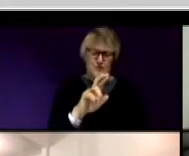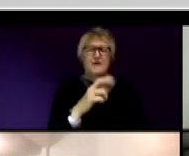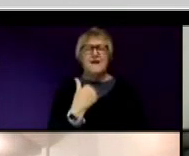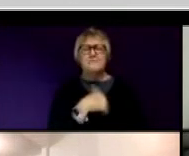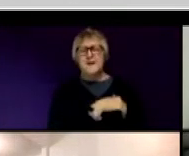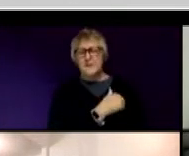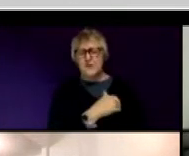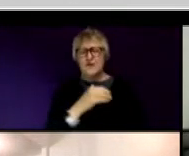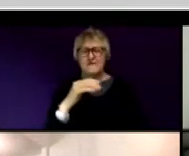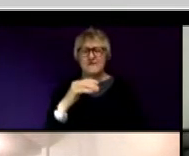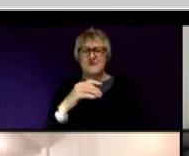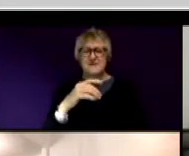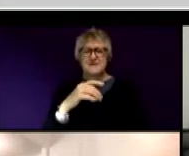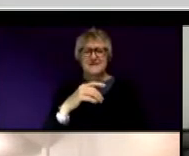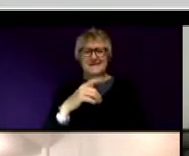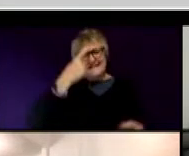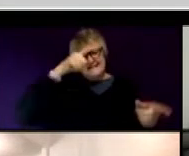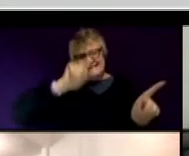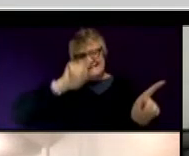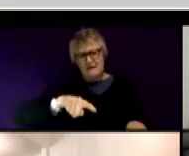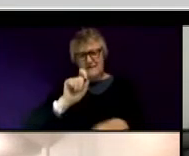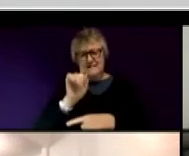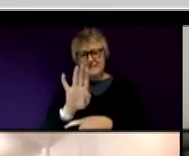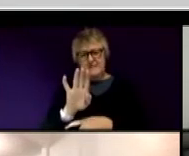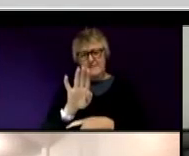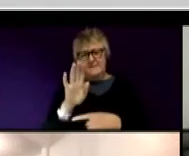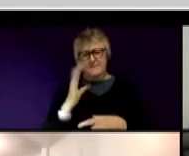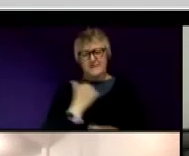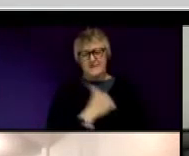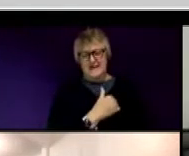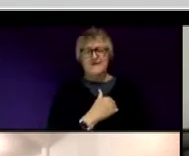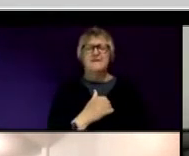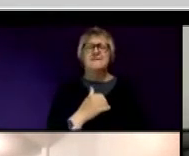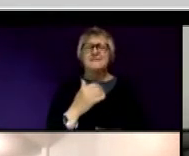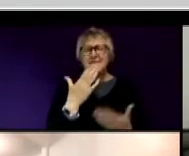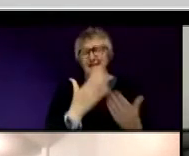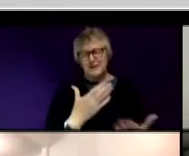Policy Committee. Thank you, subcommittee, thank you.